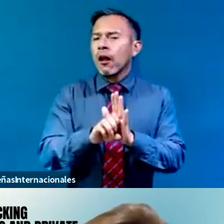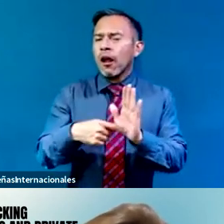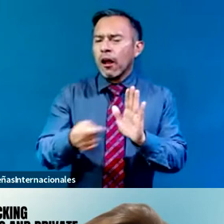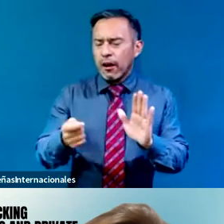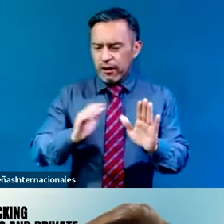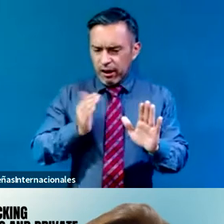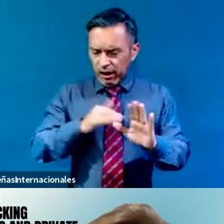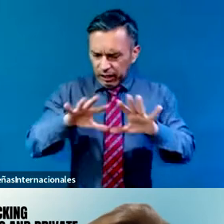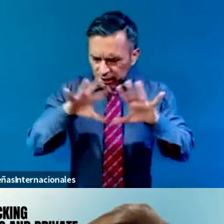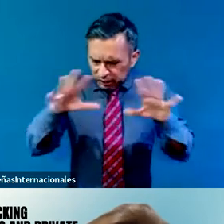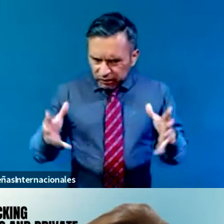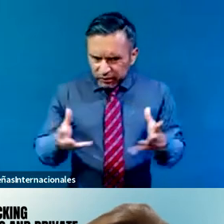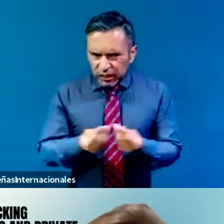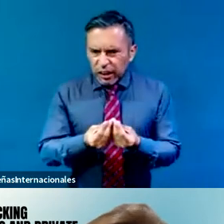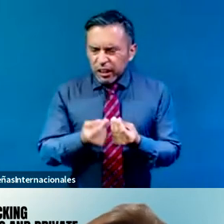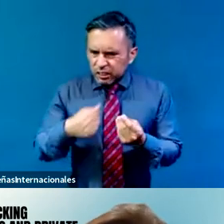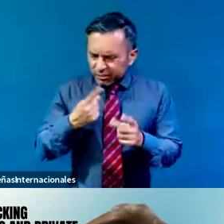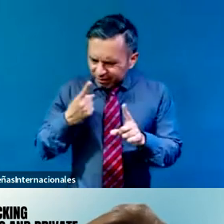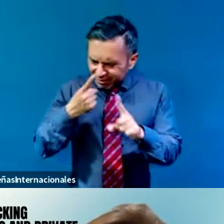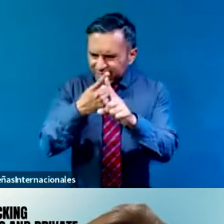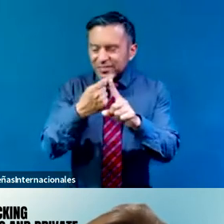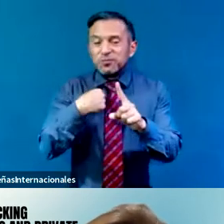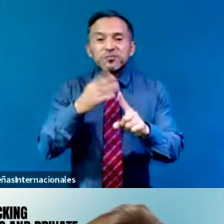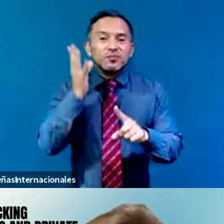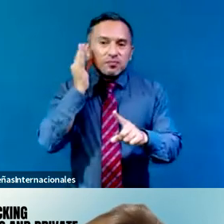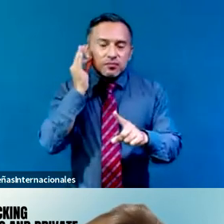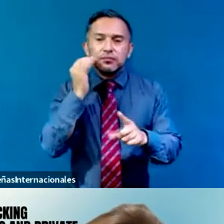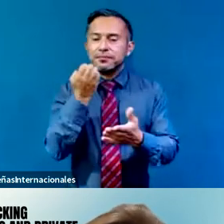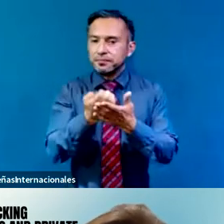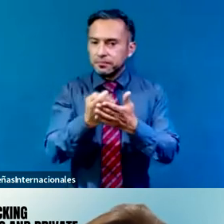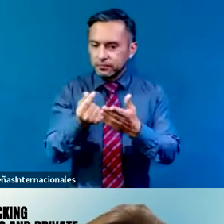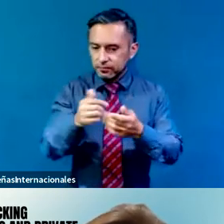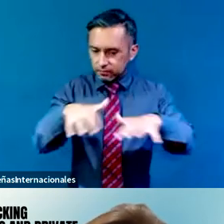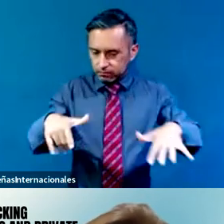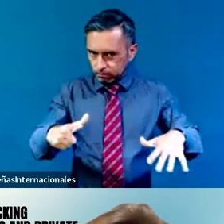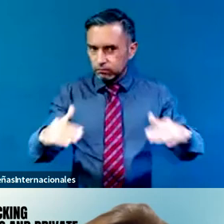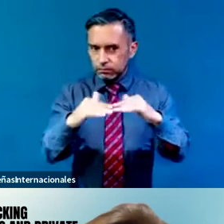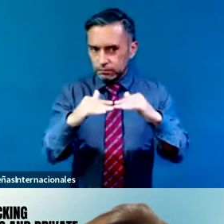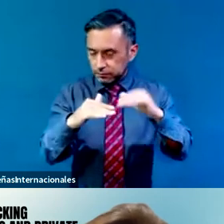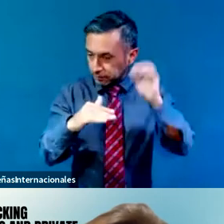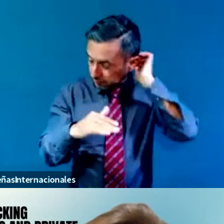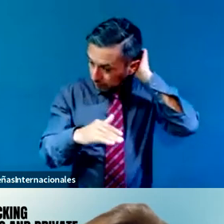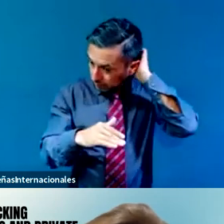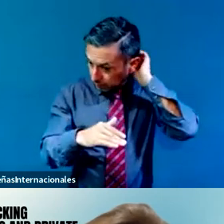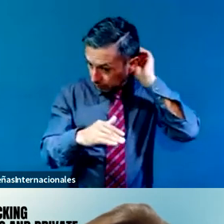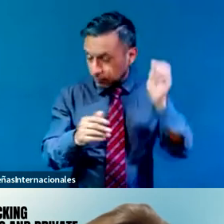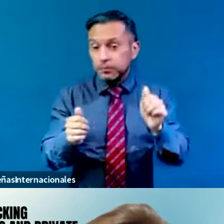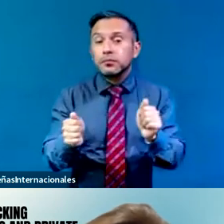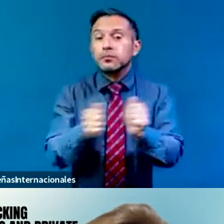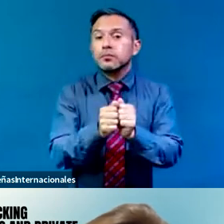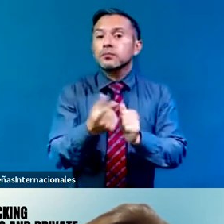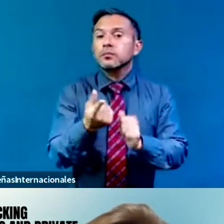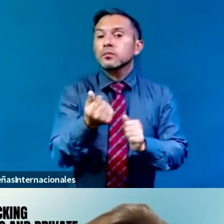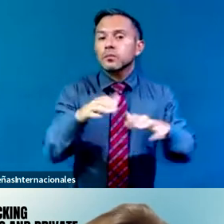women. UNCDF, in partnership with the World Bank, UN Women, the UN Secretary General's Special Advocate for